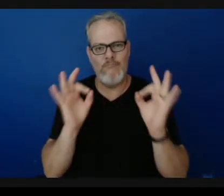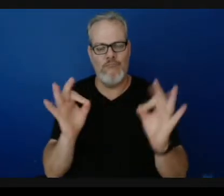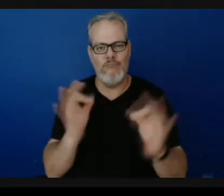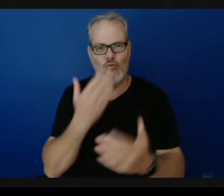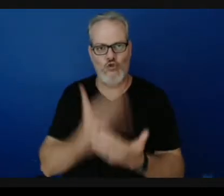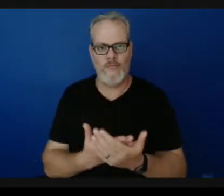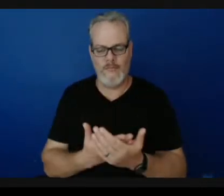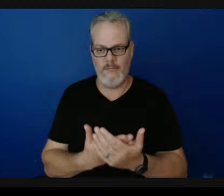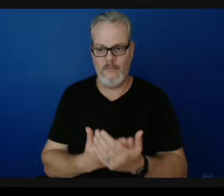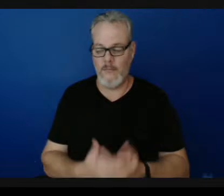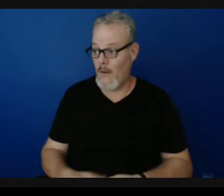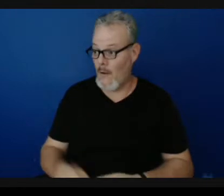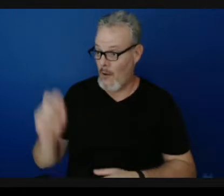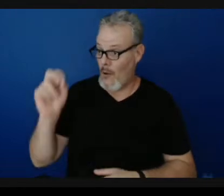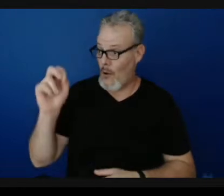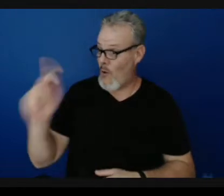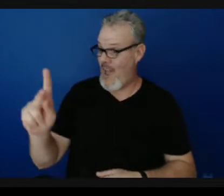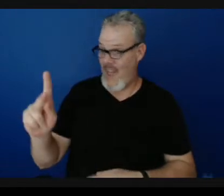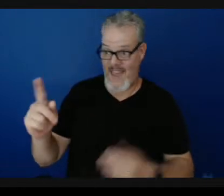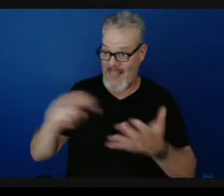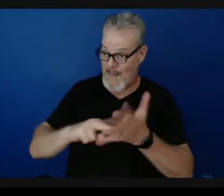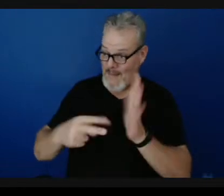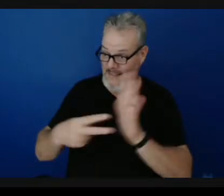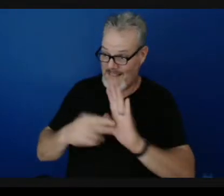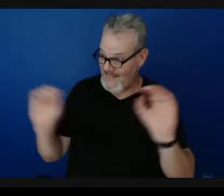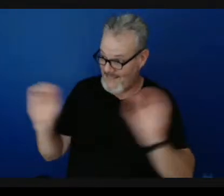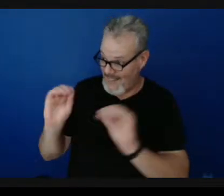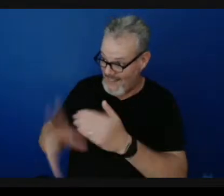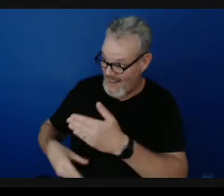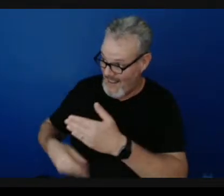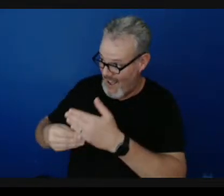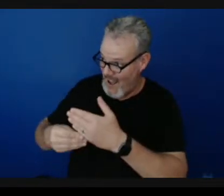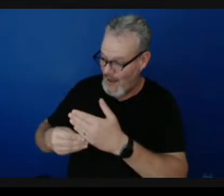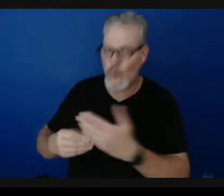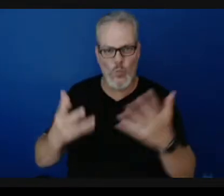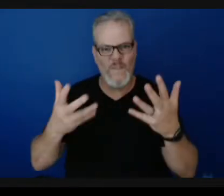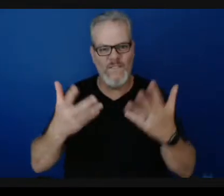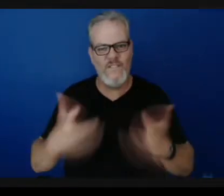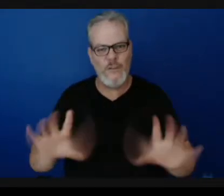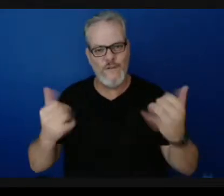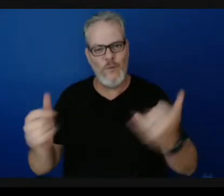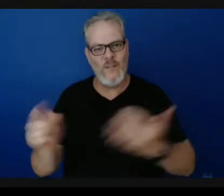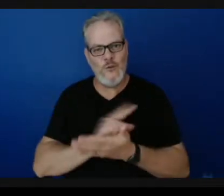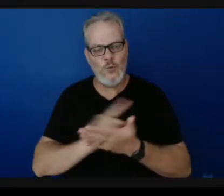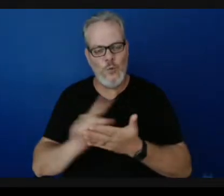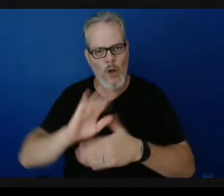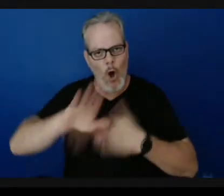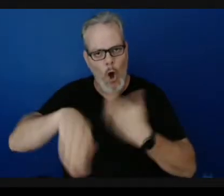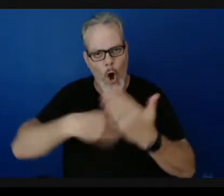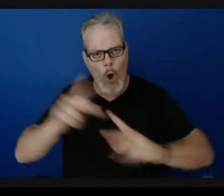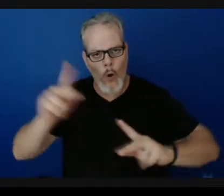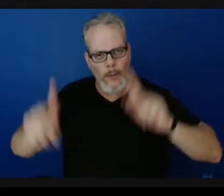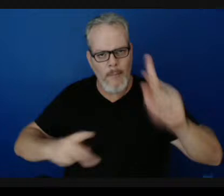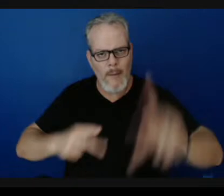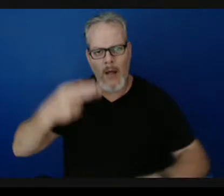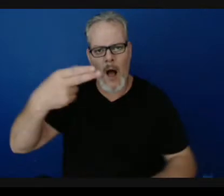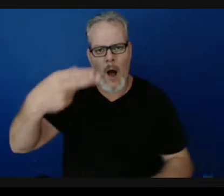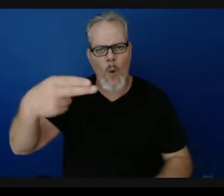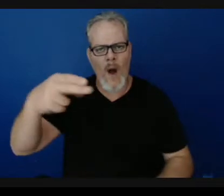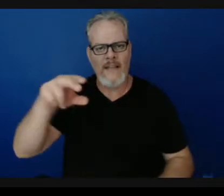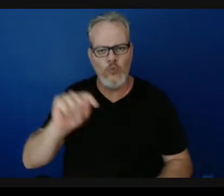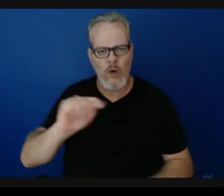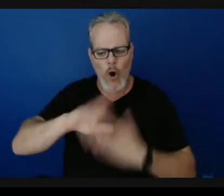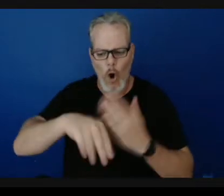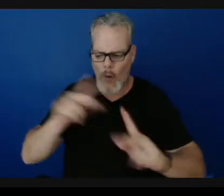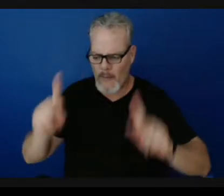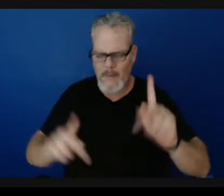All right, if there's nothing else, we'll wrap it up for this week. Yeah, hello to all of our contributors, Hawaii Tracker, all you guys who have been contributing more than the ones we